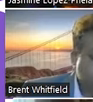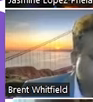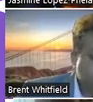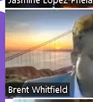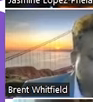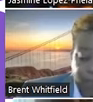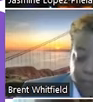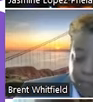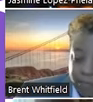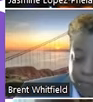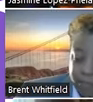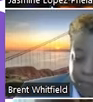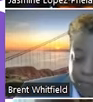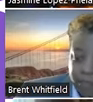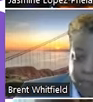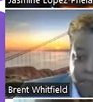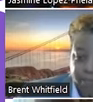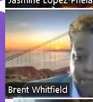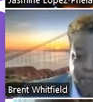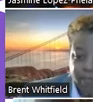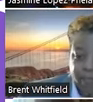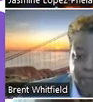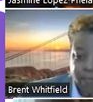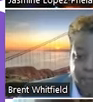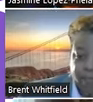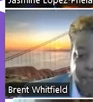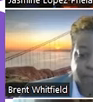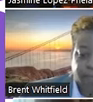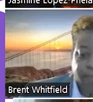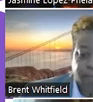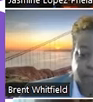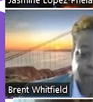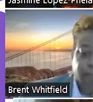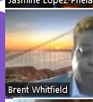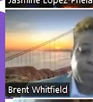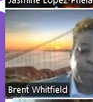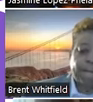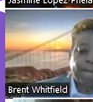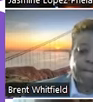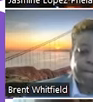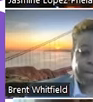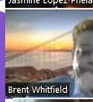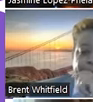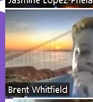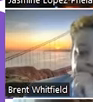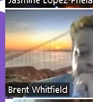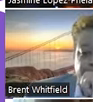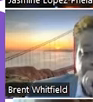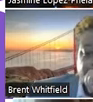all of the attendees via email afterwards. So don't worry about trying to, you know, write all of this